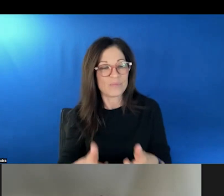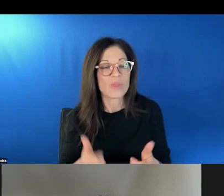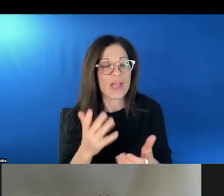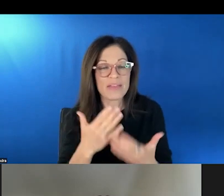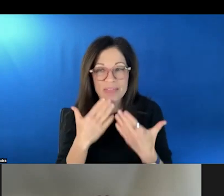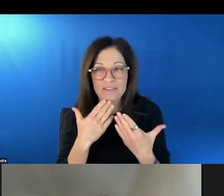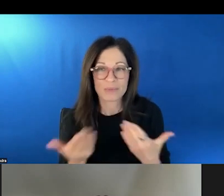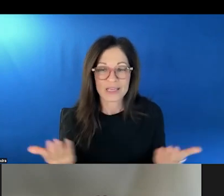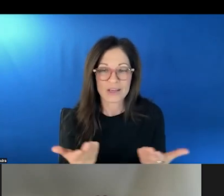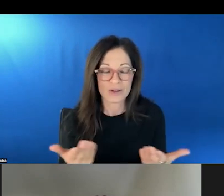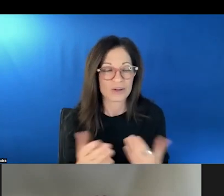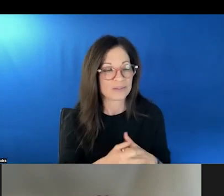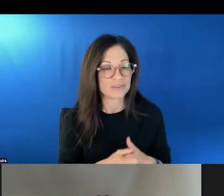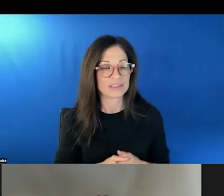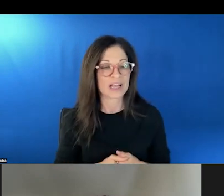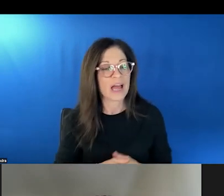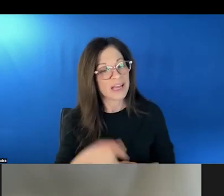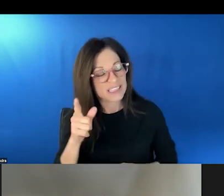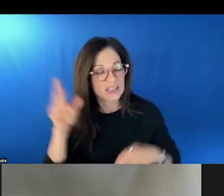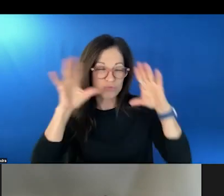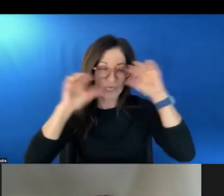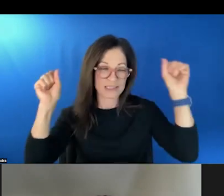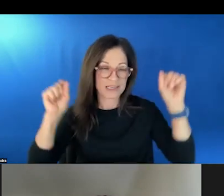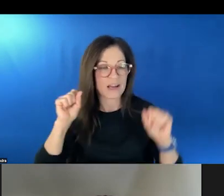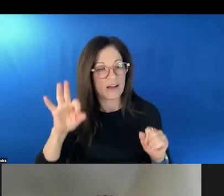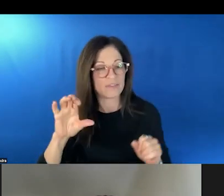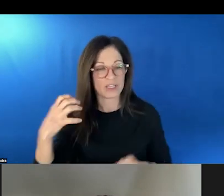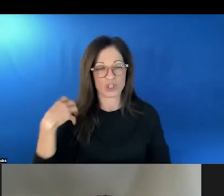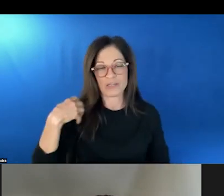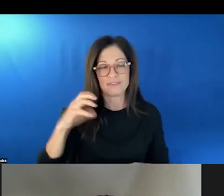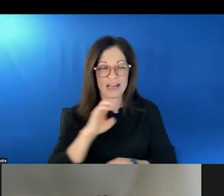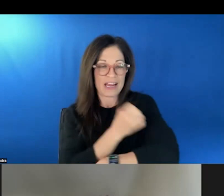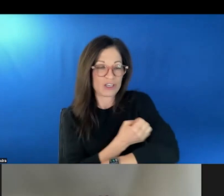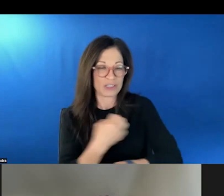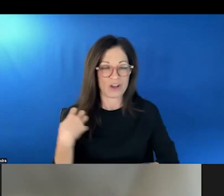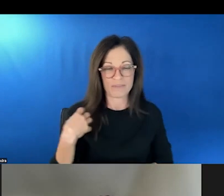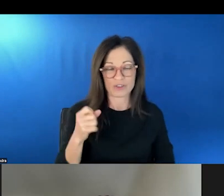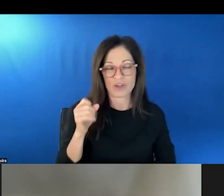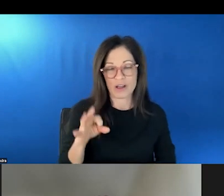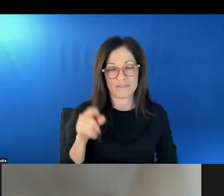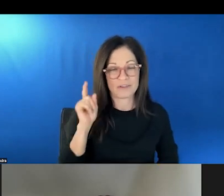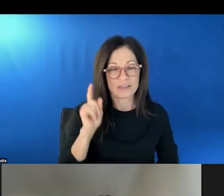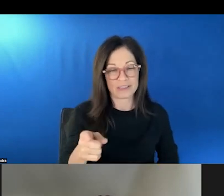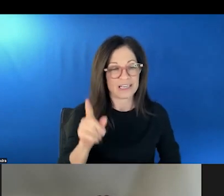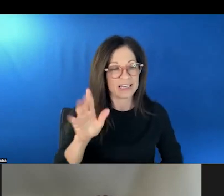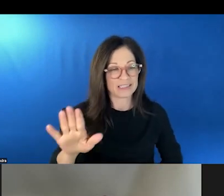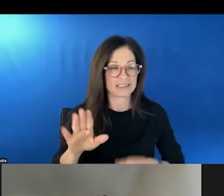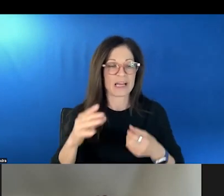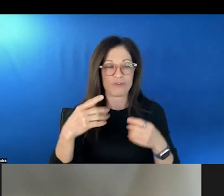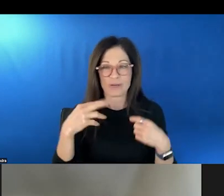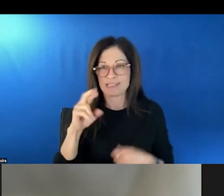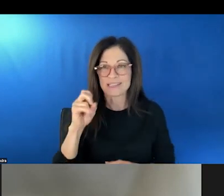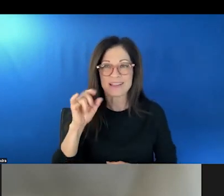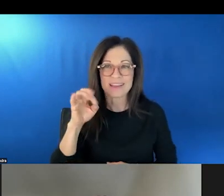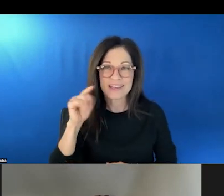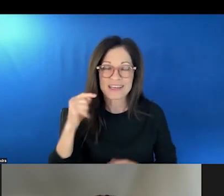I'm a little nervous. I mean, you should be nervous. You are on a full game show right now, but you got this. We're going to get you through.